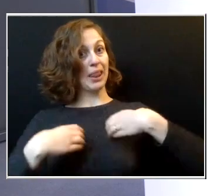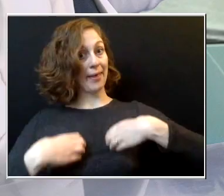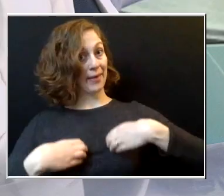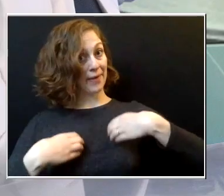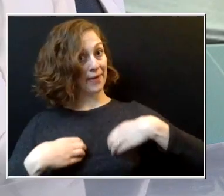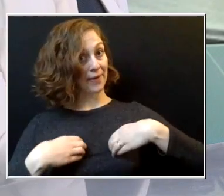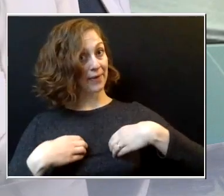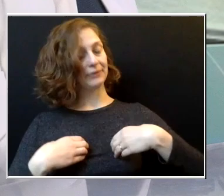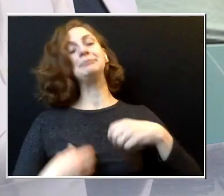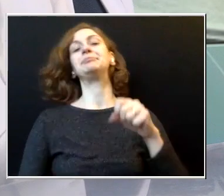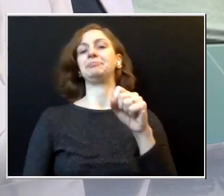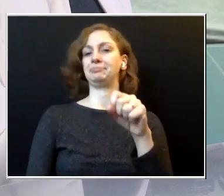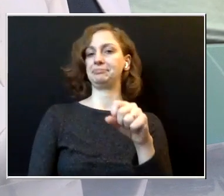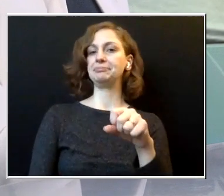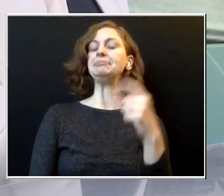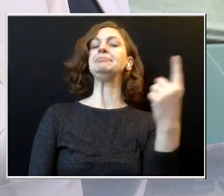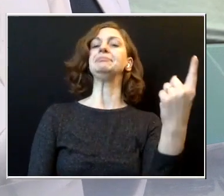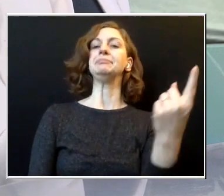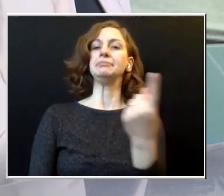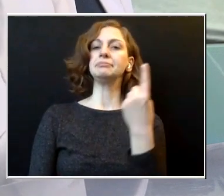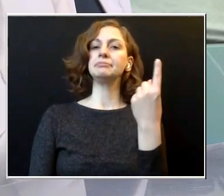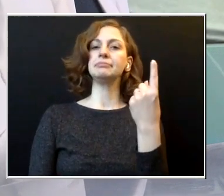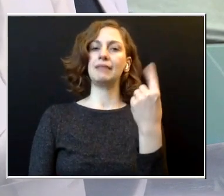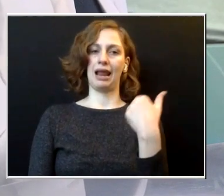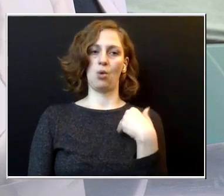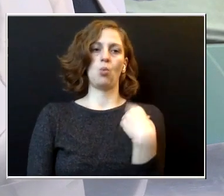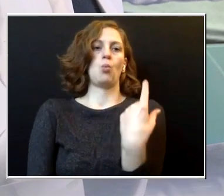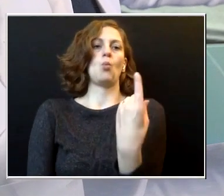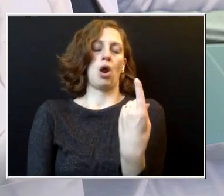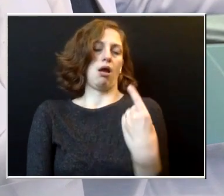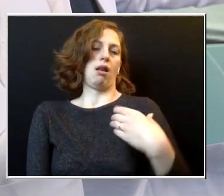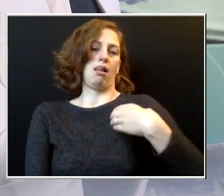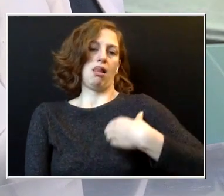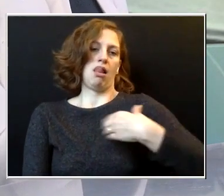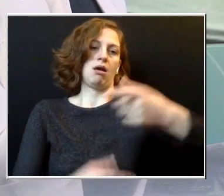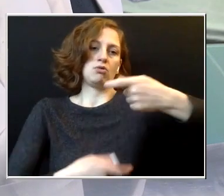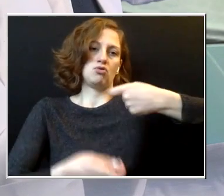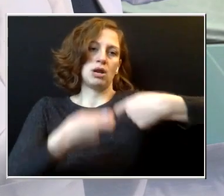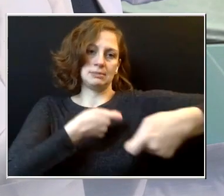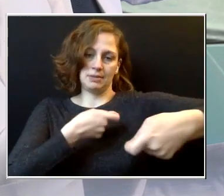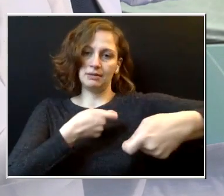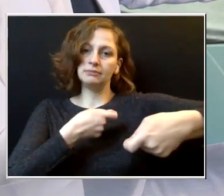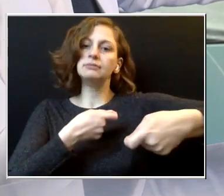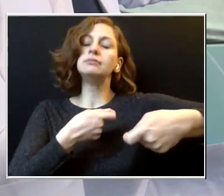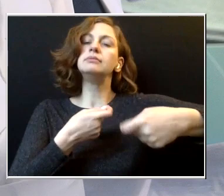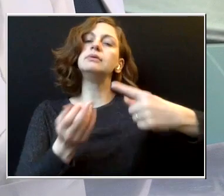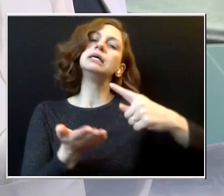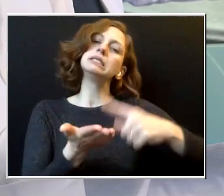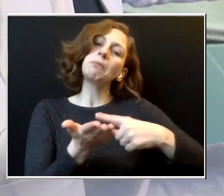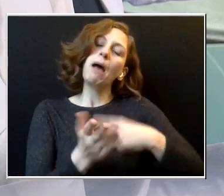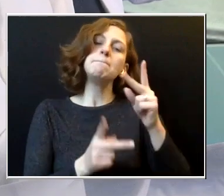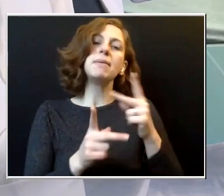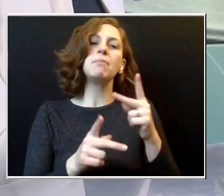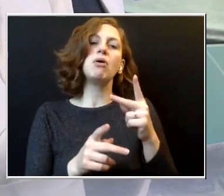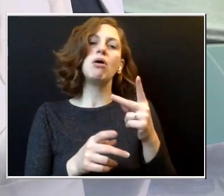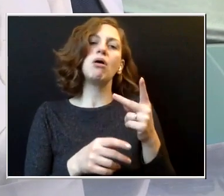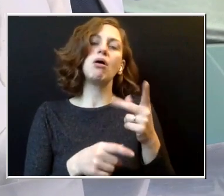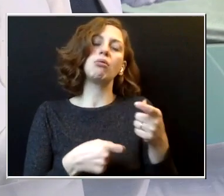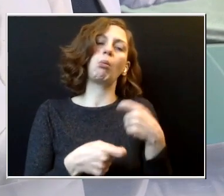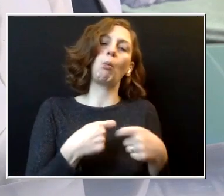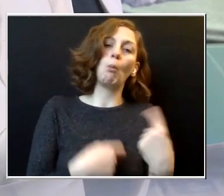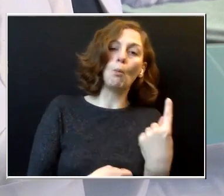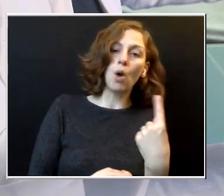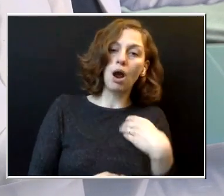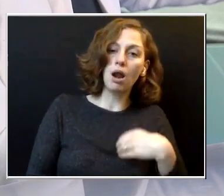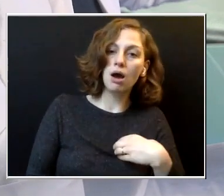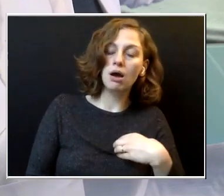has undergone a single lung transplant, which, sometimes people get a single lung, sometimes they'll get a double lung. But right now, the only